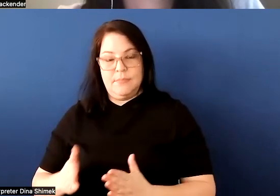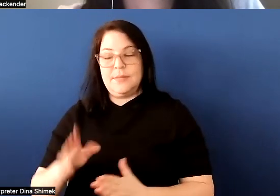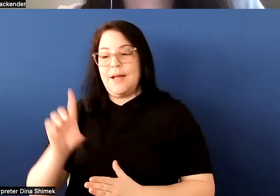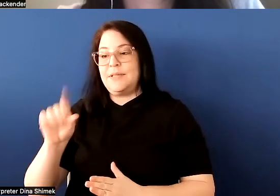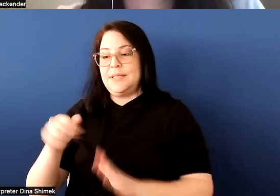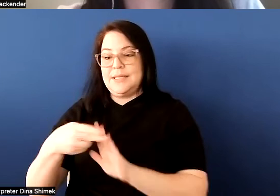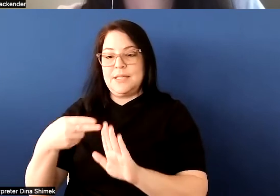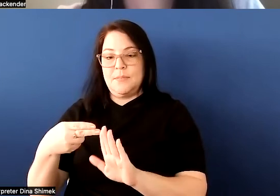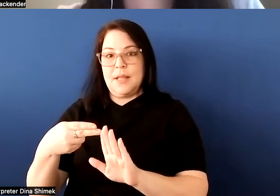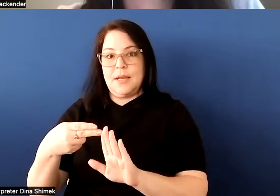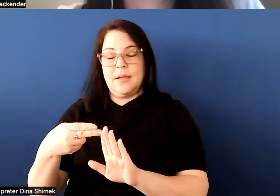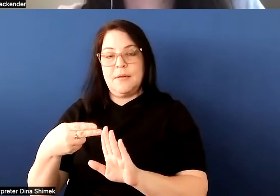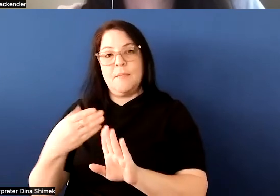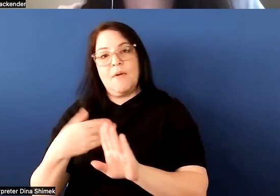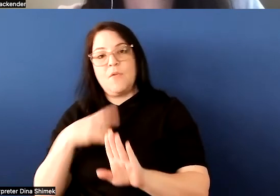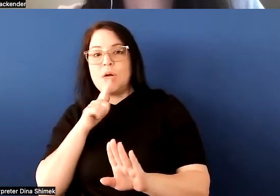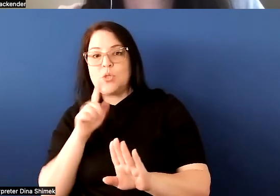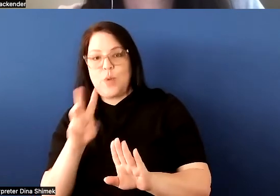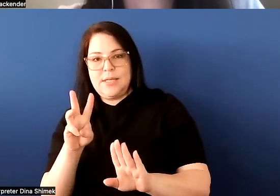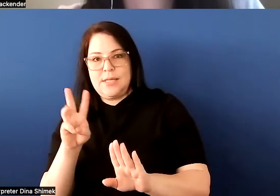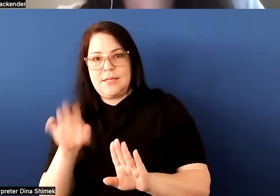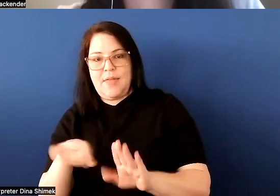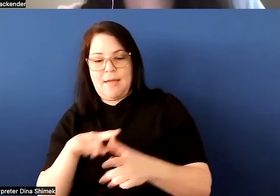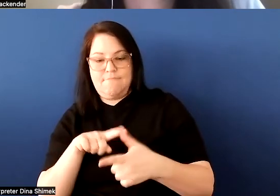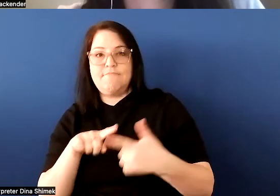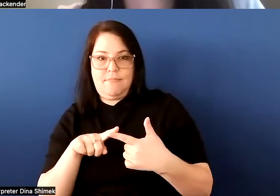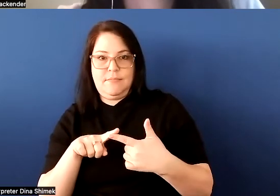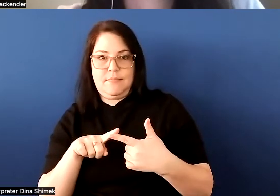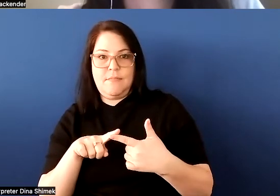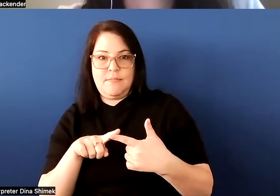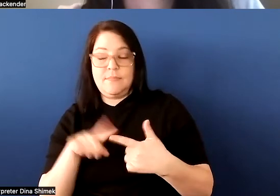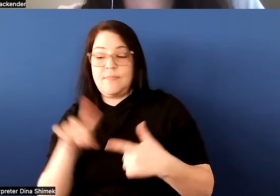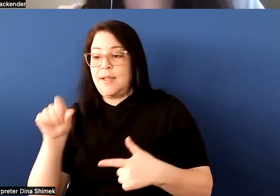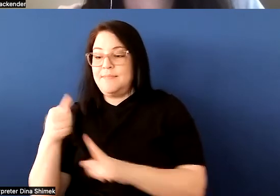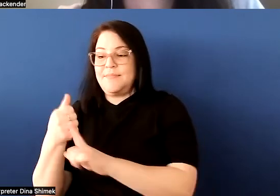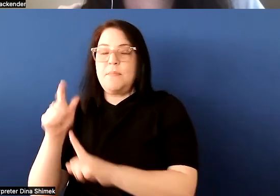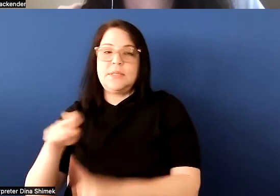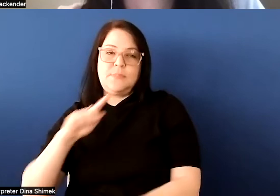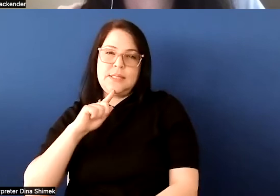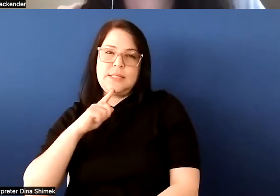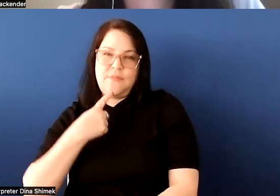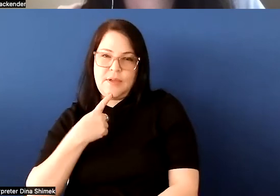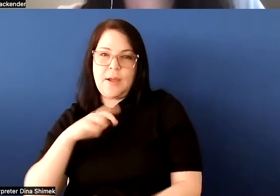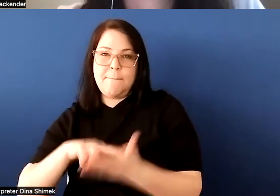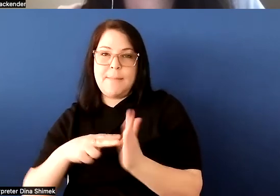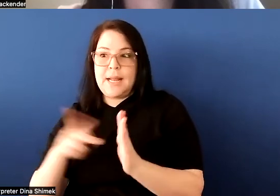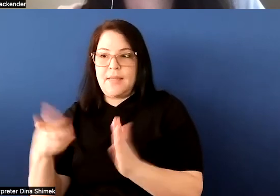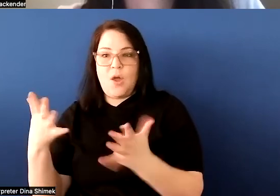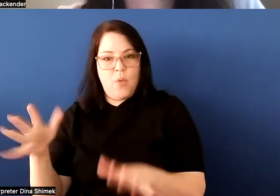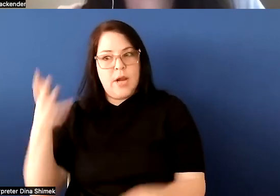age 26. That's the high level. Now, the disability does have to be severe. So either they're on